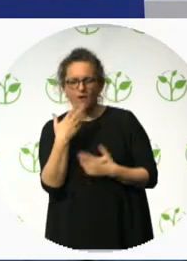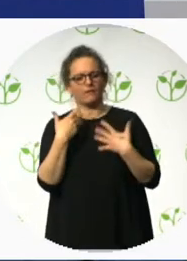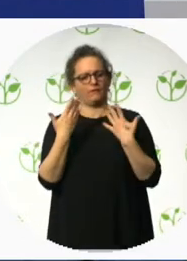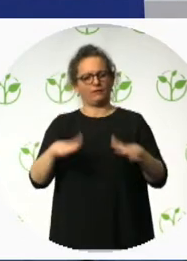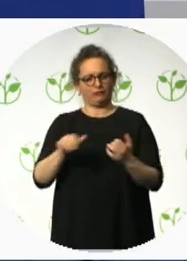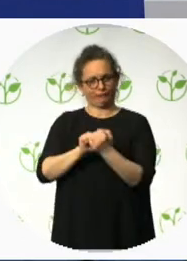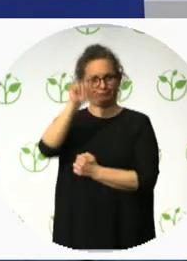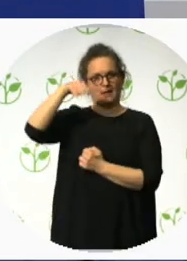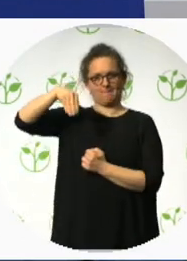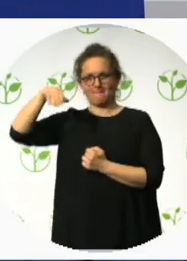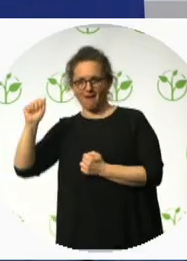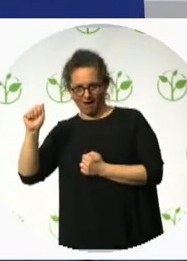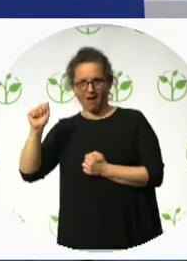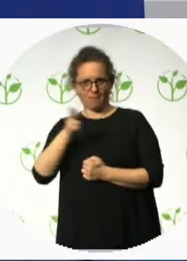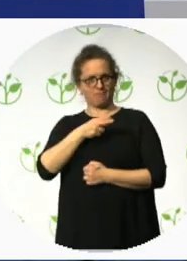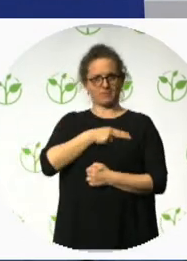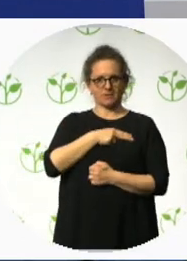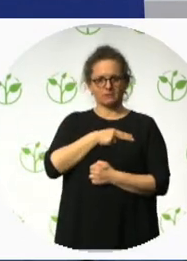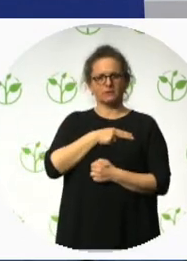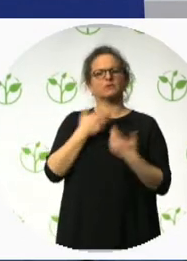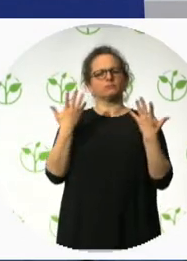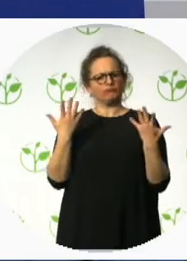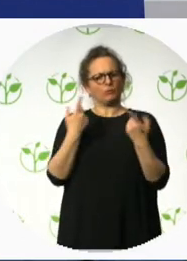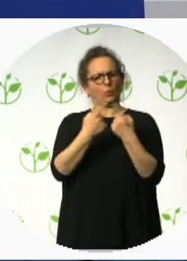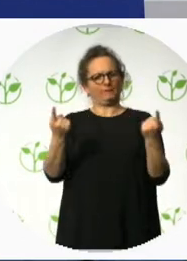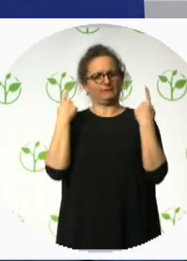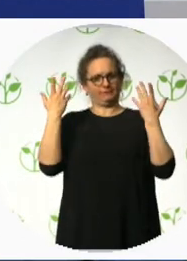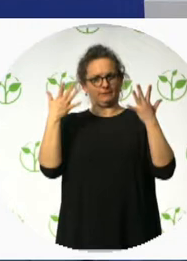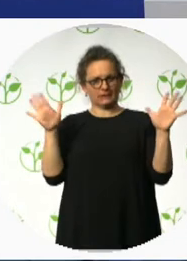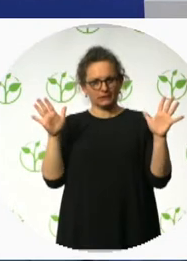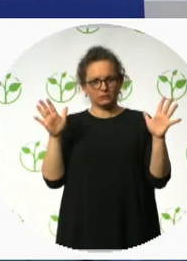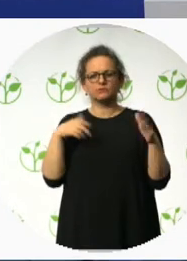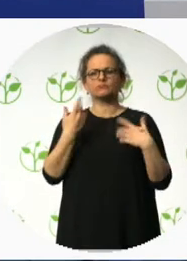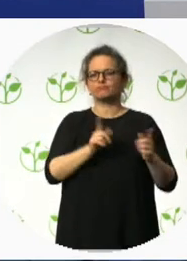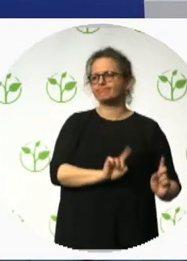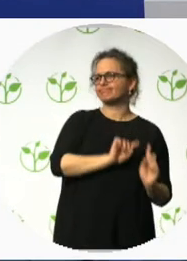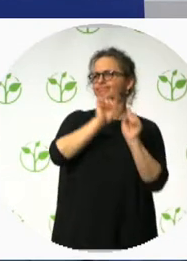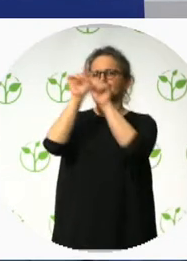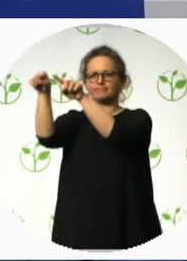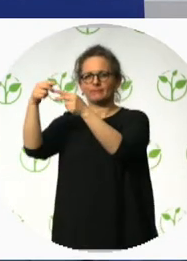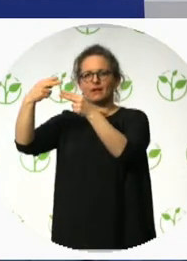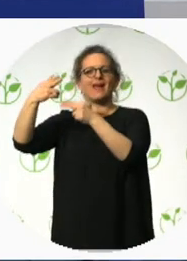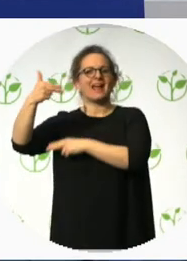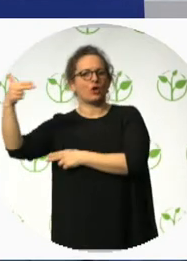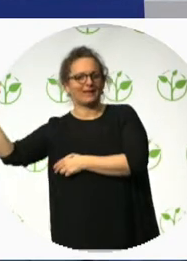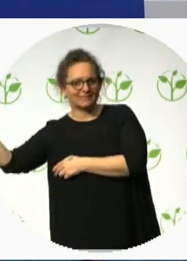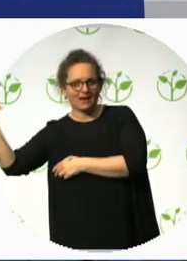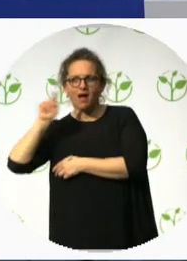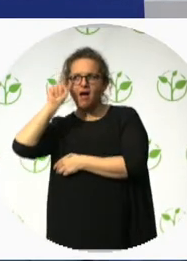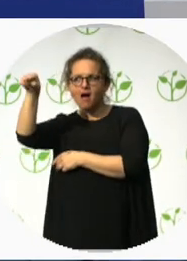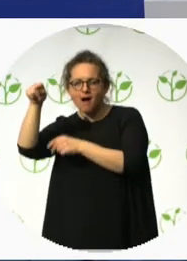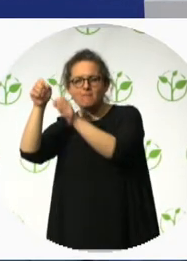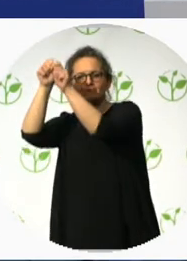of the Sign Language Research Center in the University of Indonesia. And the pictures on the at the right are